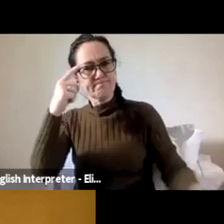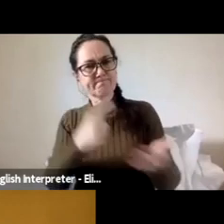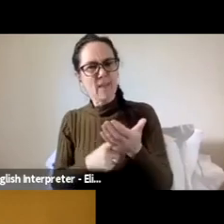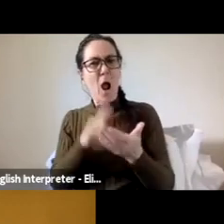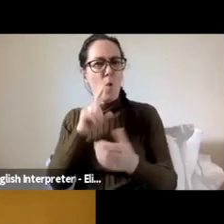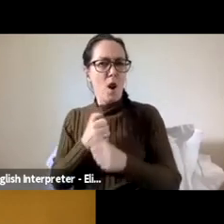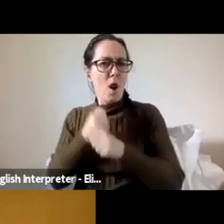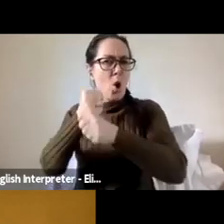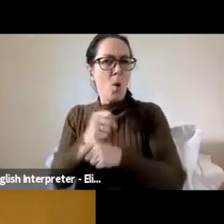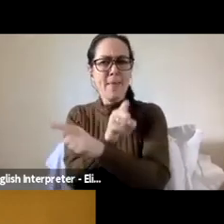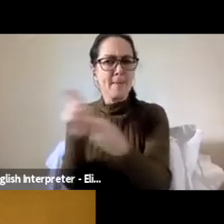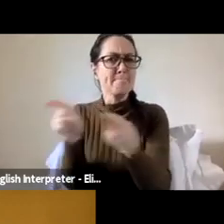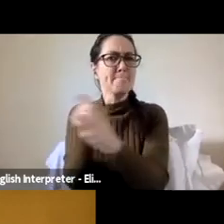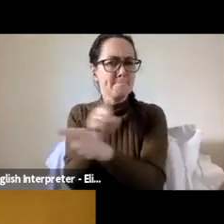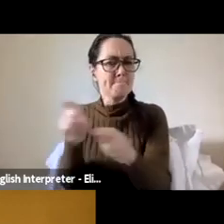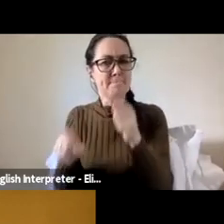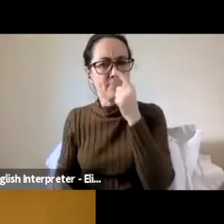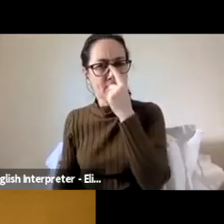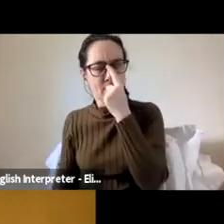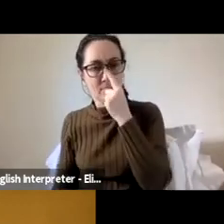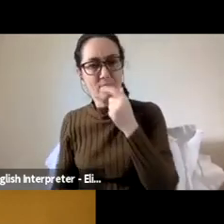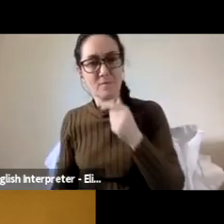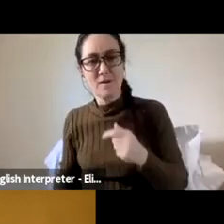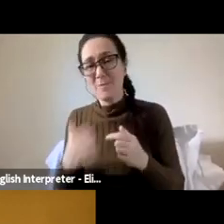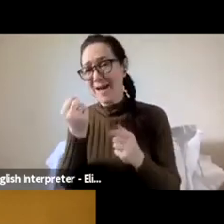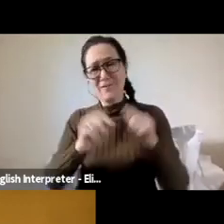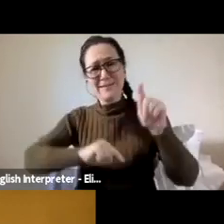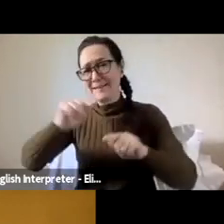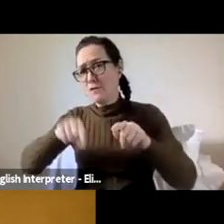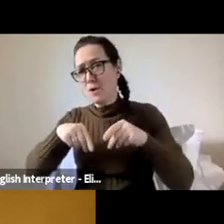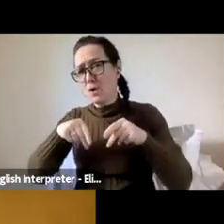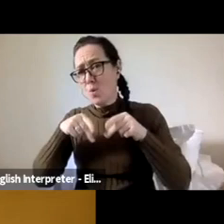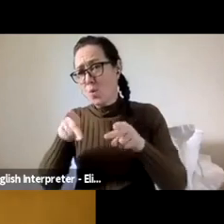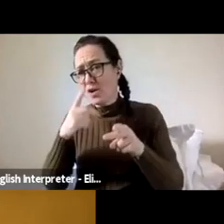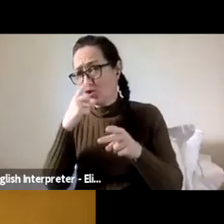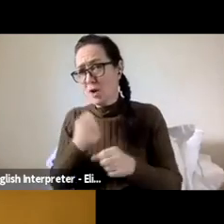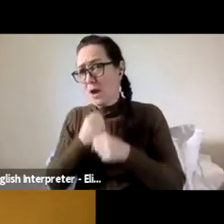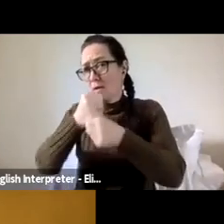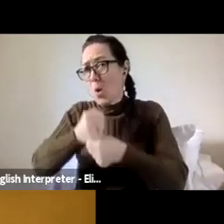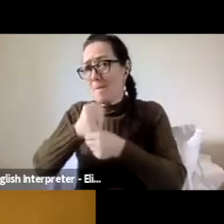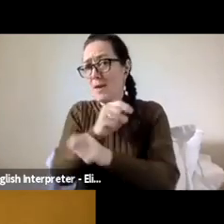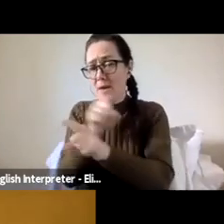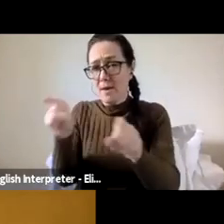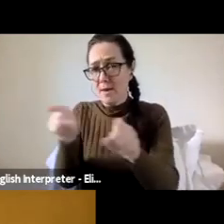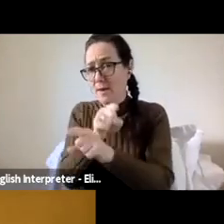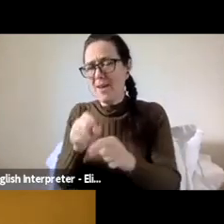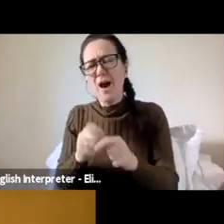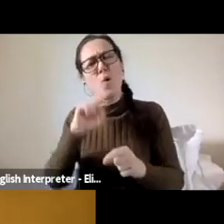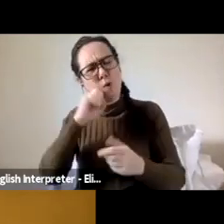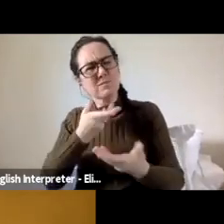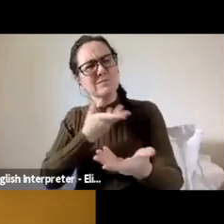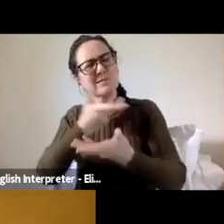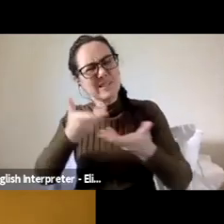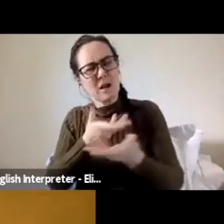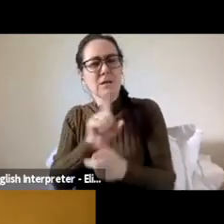those countries, and there are different ways to do it, and Helen and Nicoletta have talked about that, and we will talk about this again in